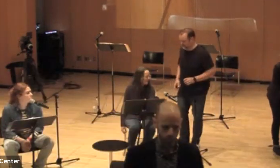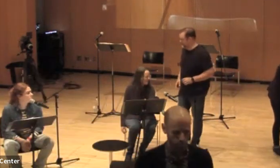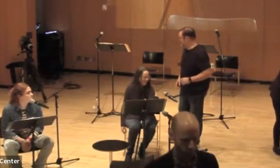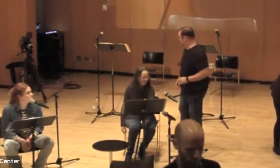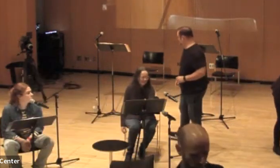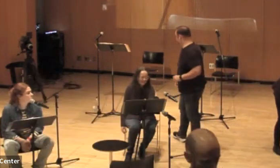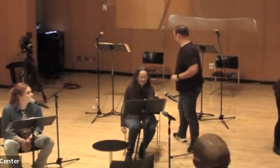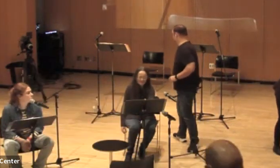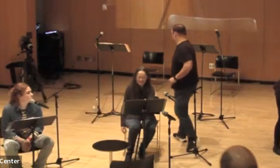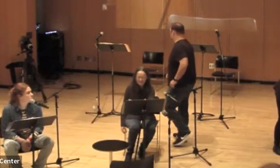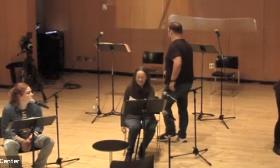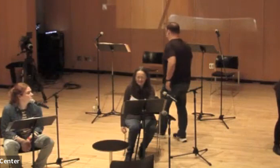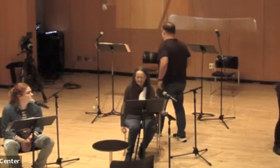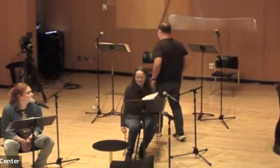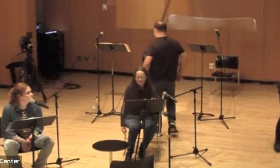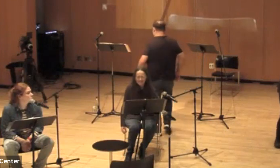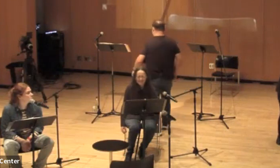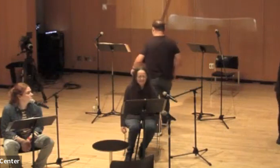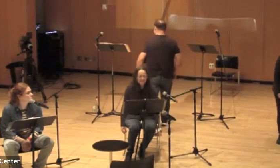Pi you up